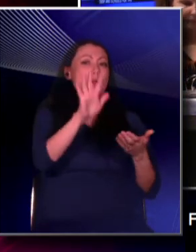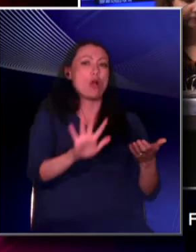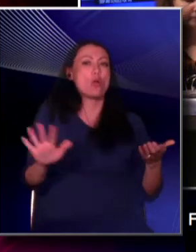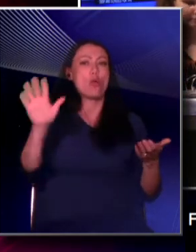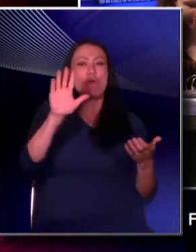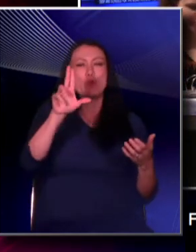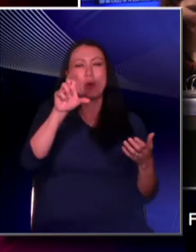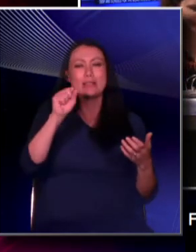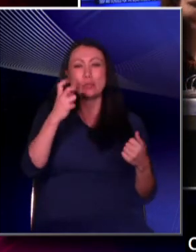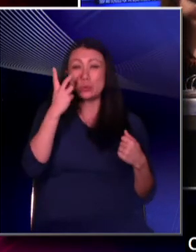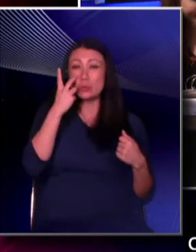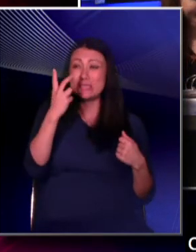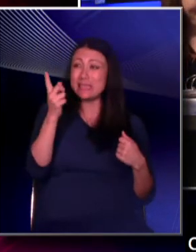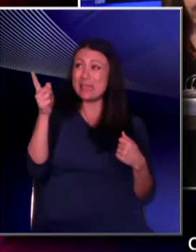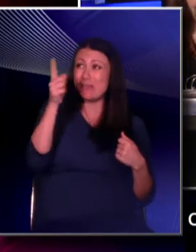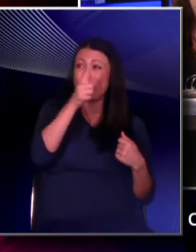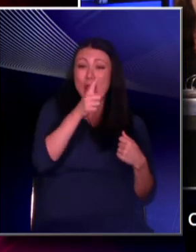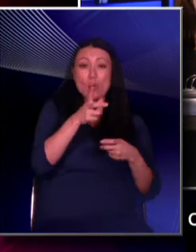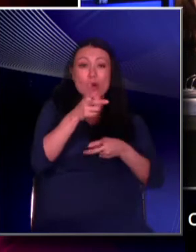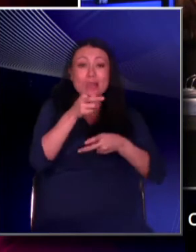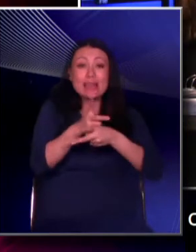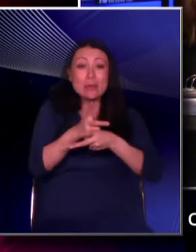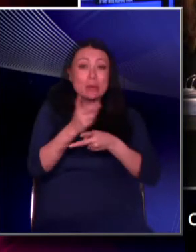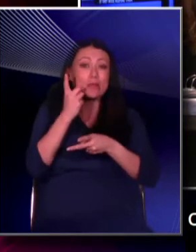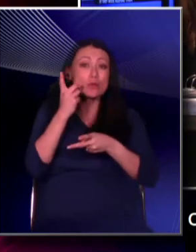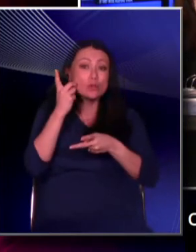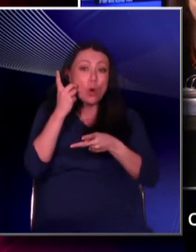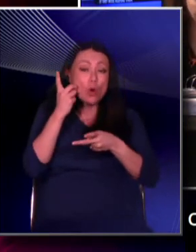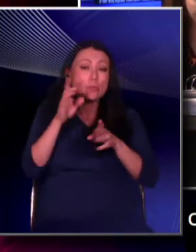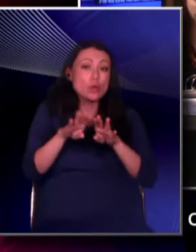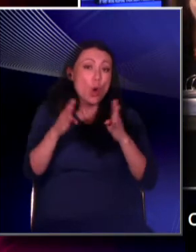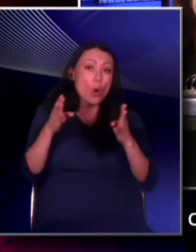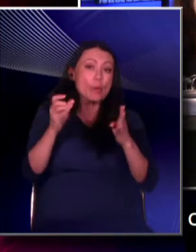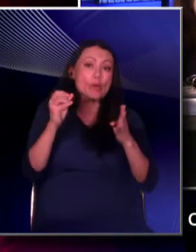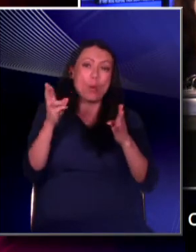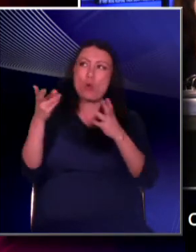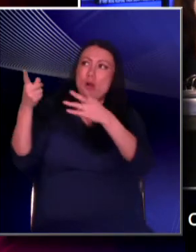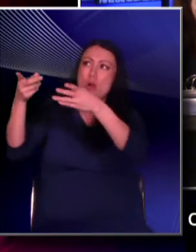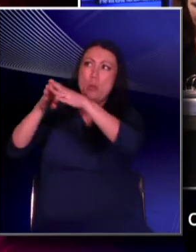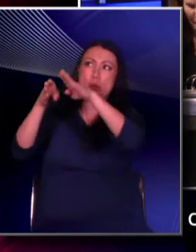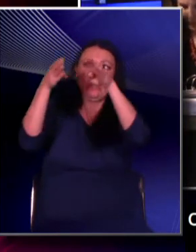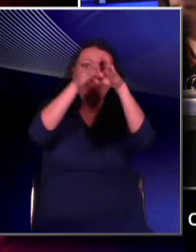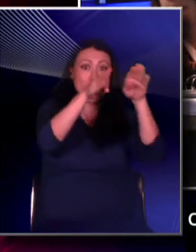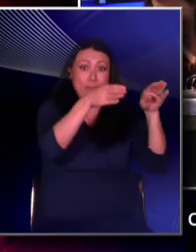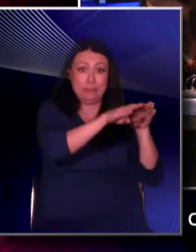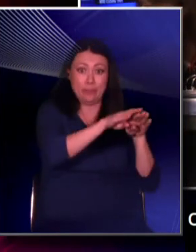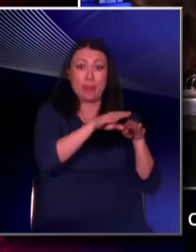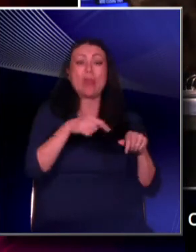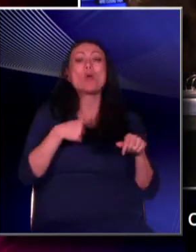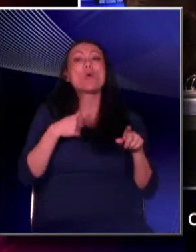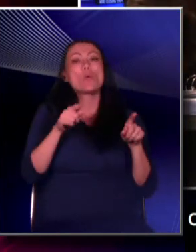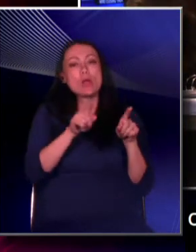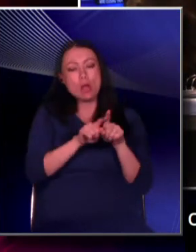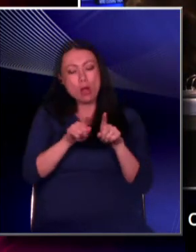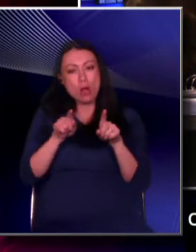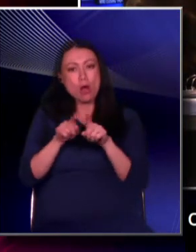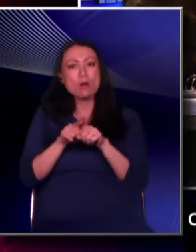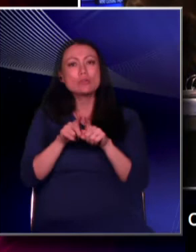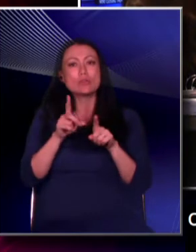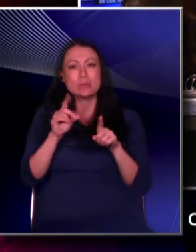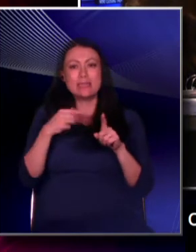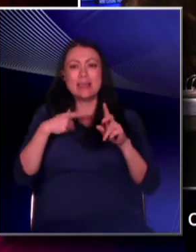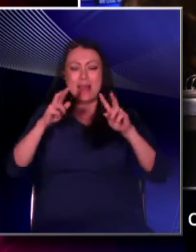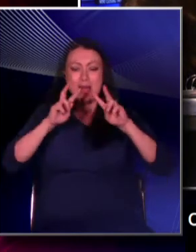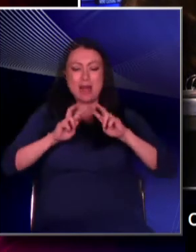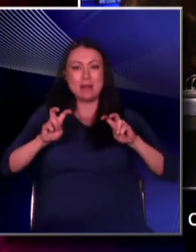see if they were keeping their dorm programs open or if they were closing them. We also did an